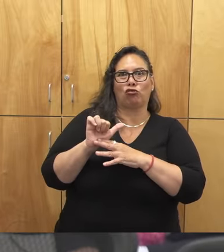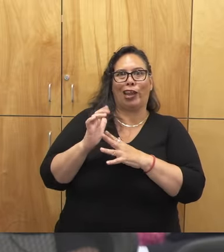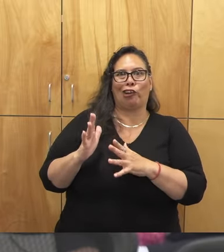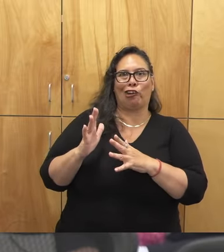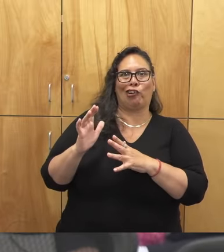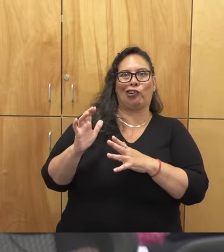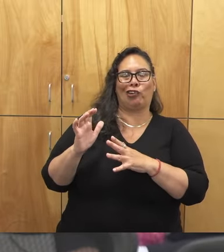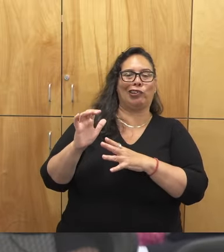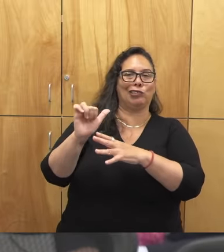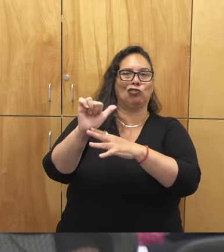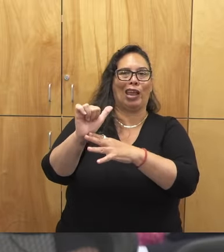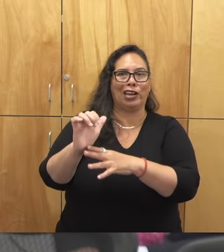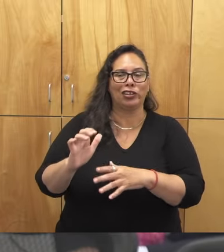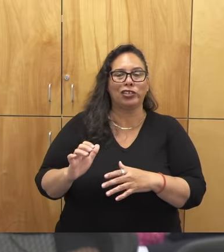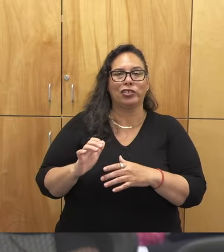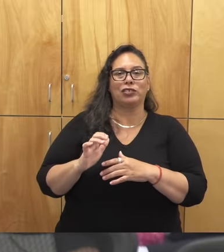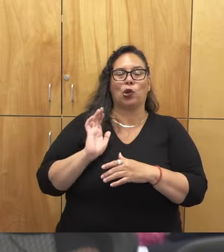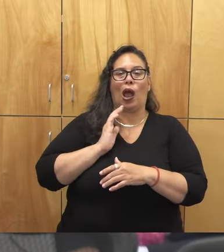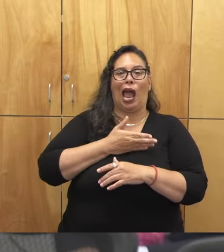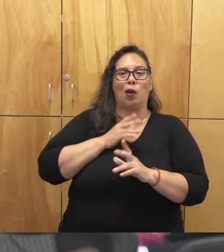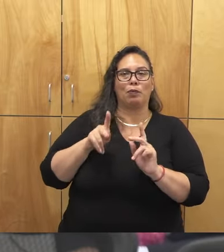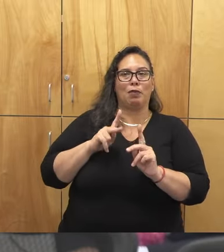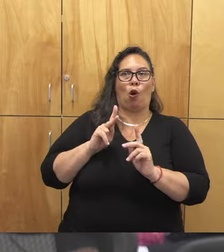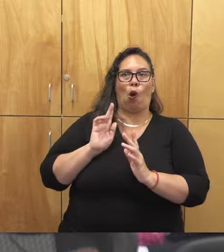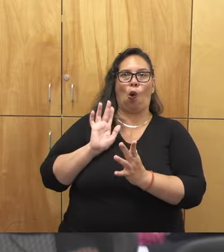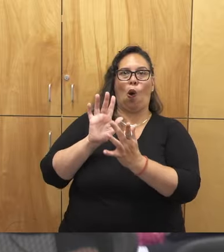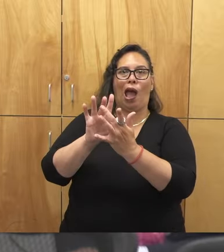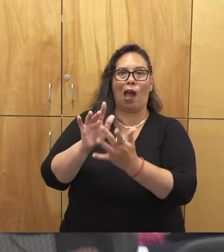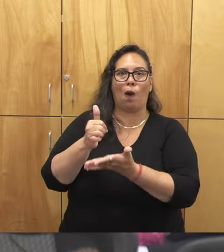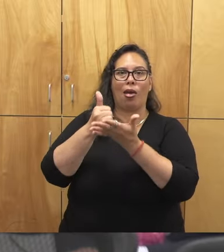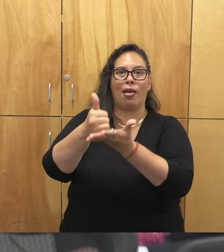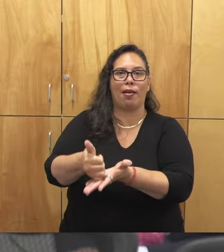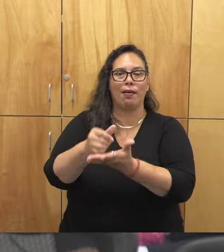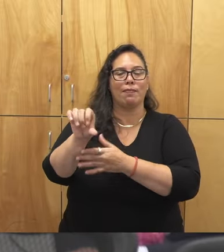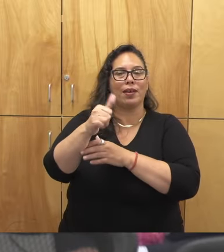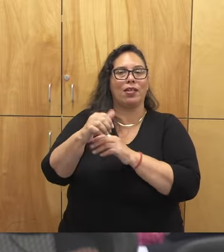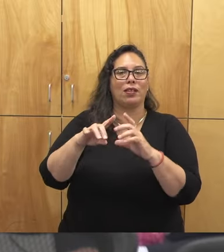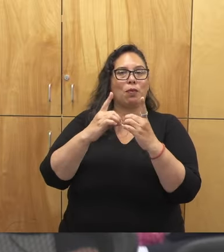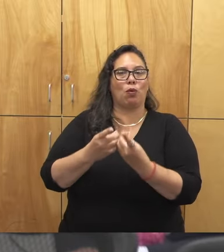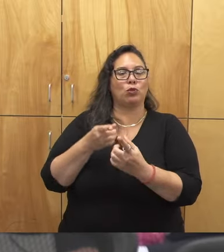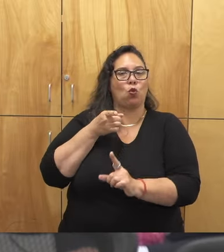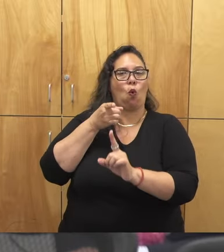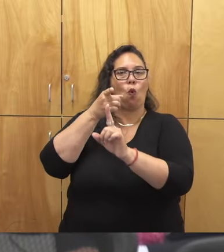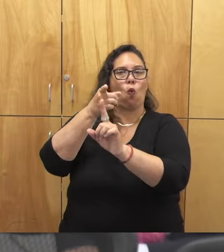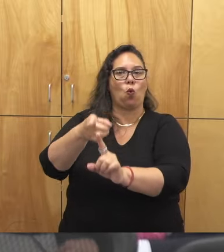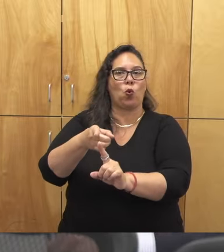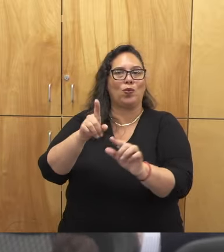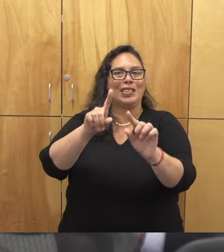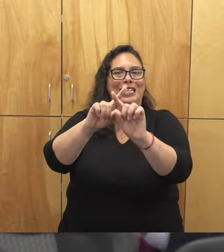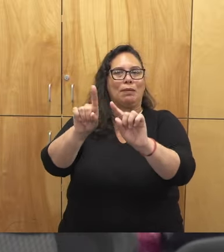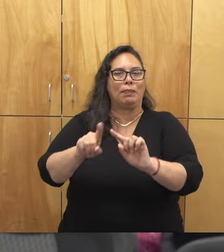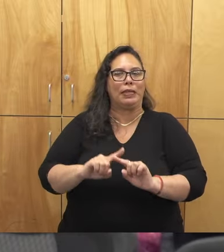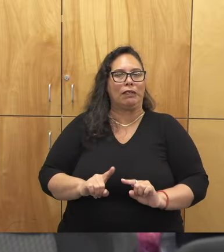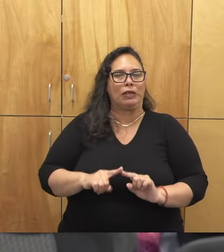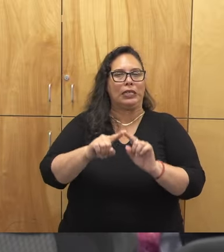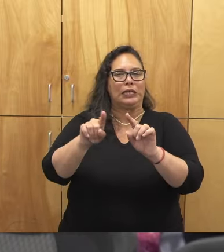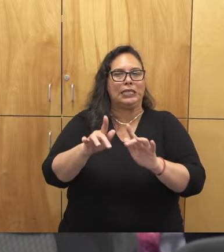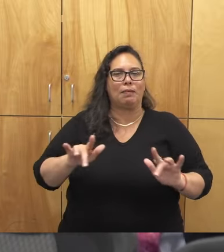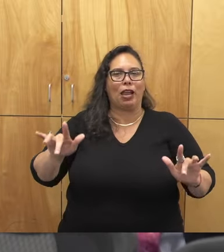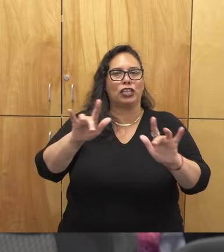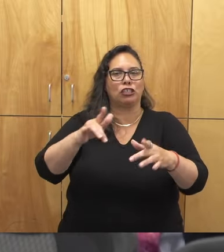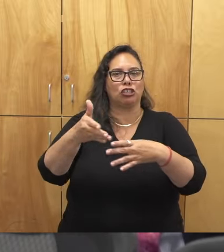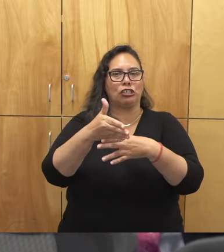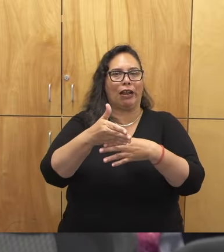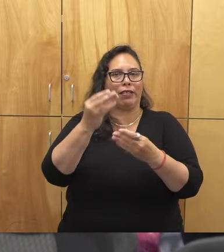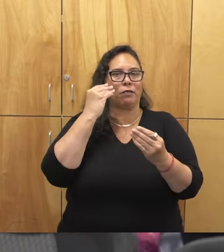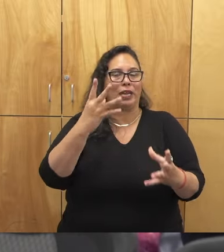our folks in research go out, help other departments with the goal of having them in the different spaces that they're in, share that information, because we